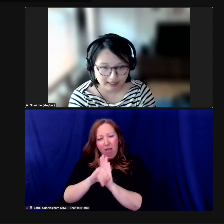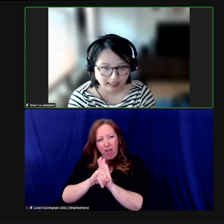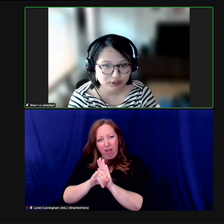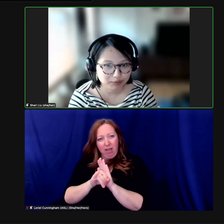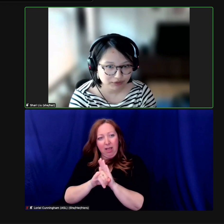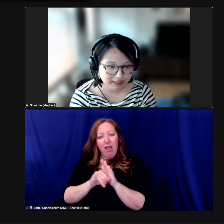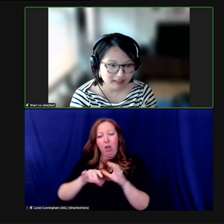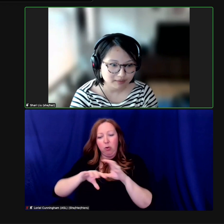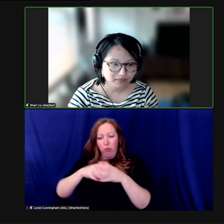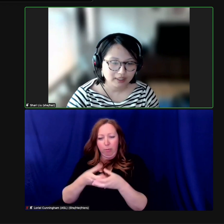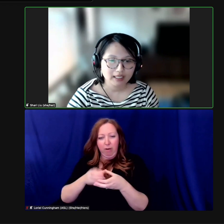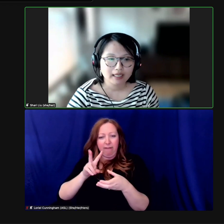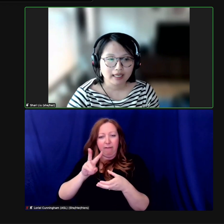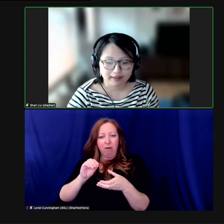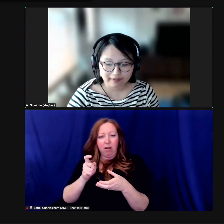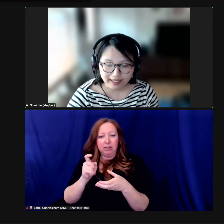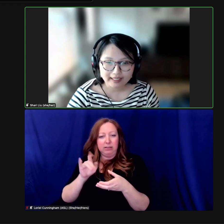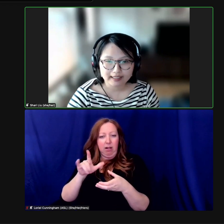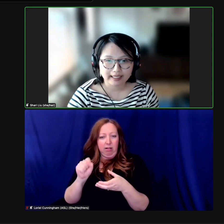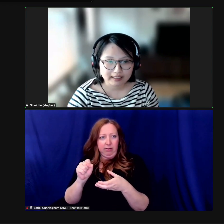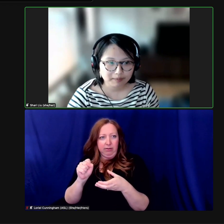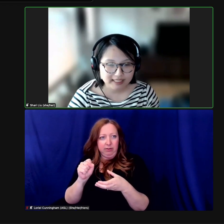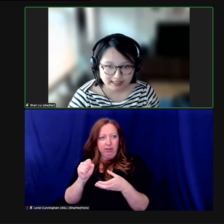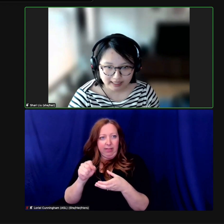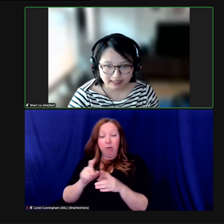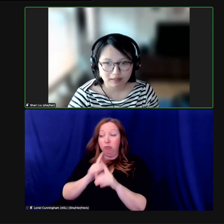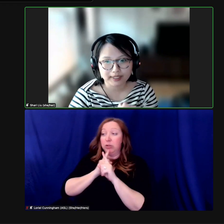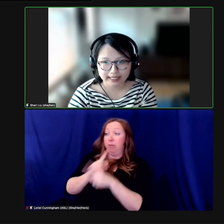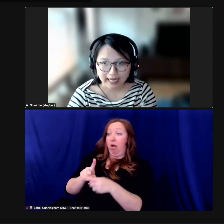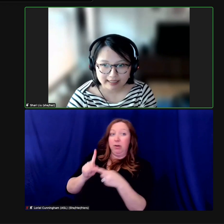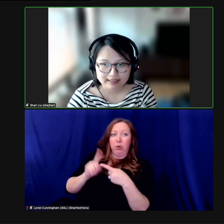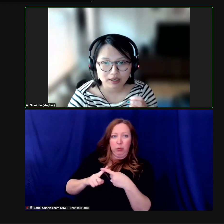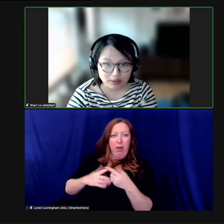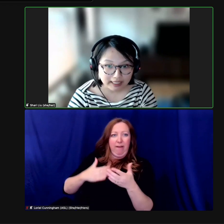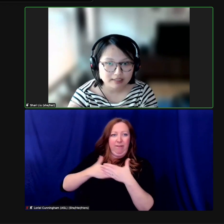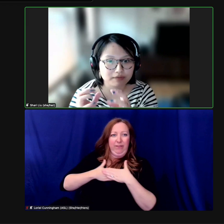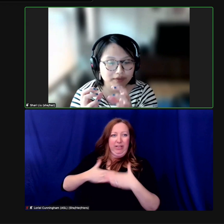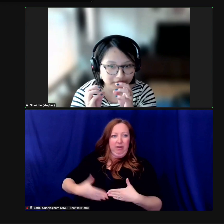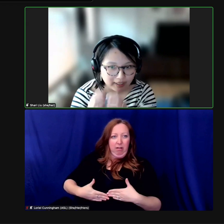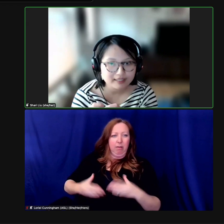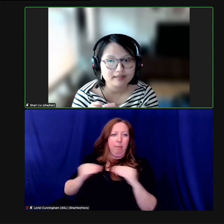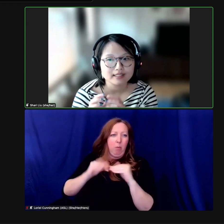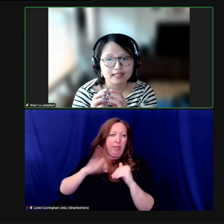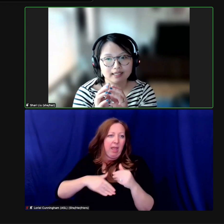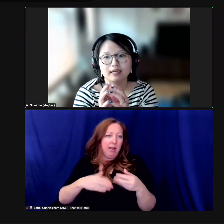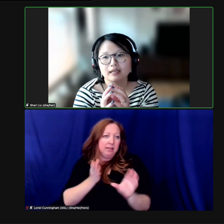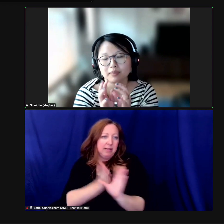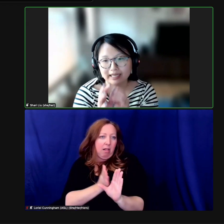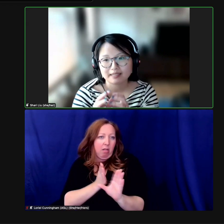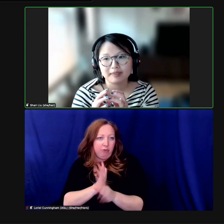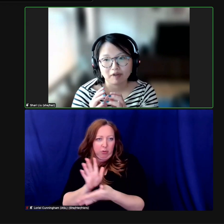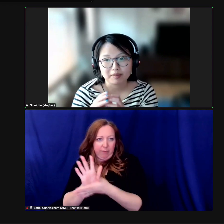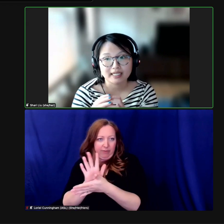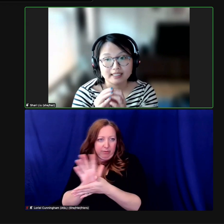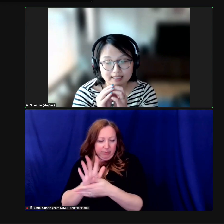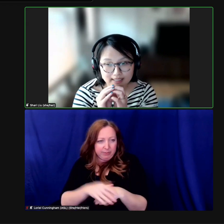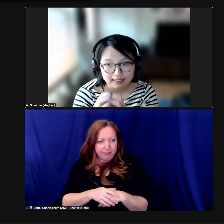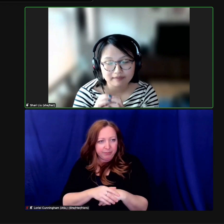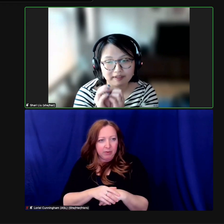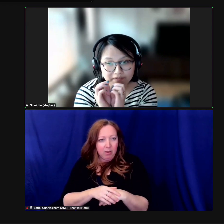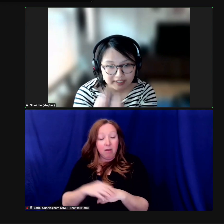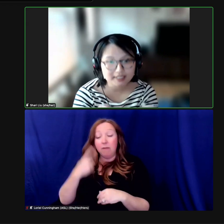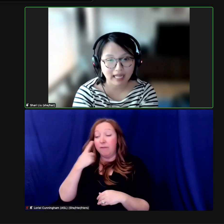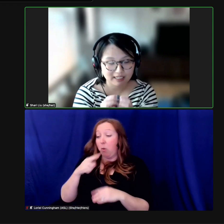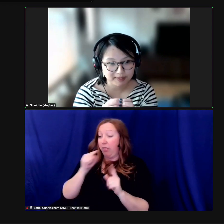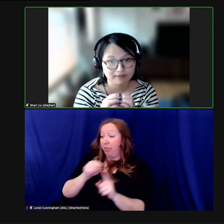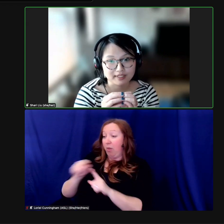than psychological movies. And then in independent data, we're going to ask, okay, so for the voxels that plausibly represent